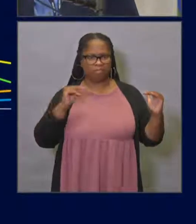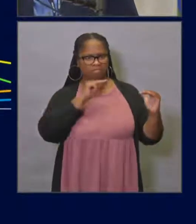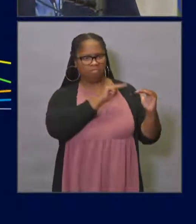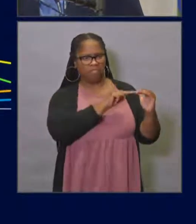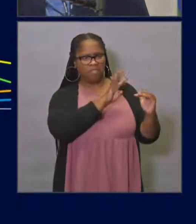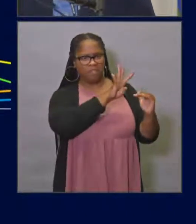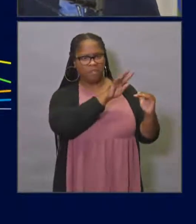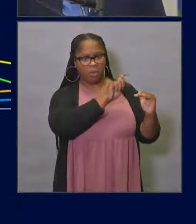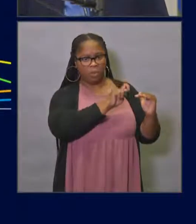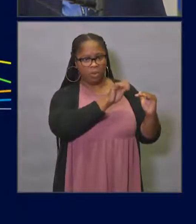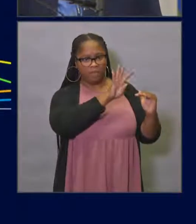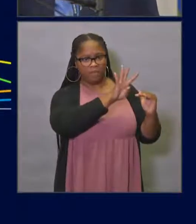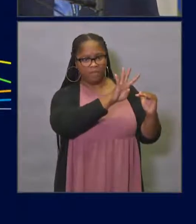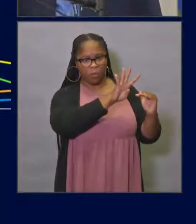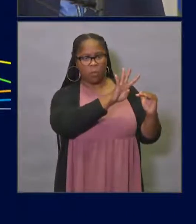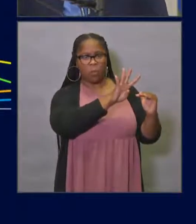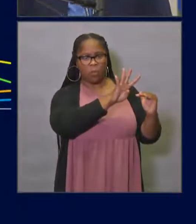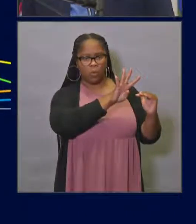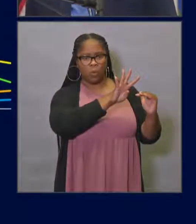4.4